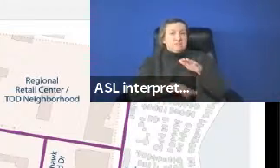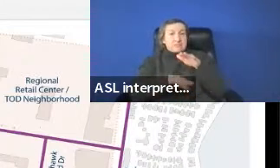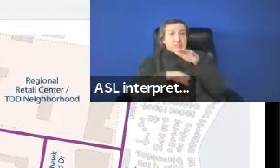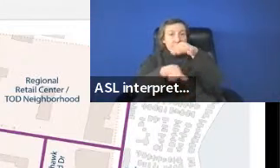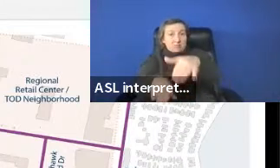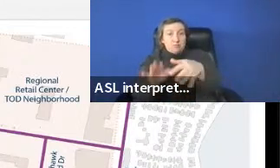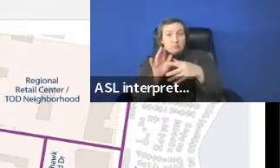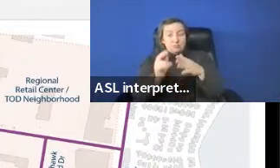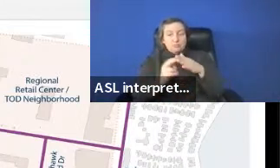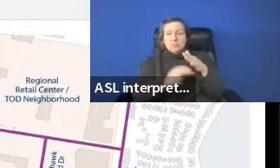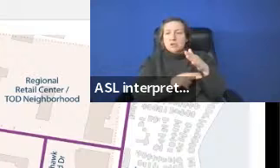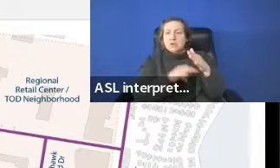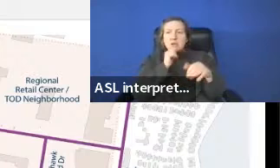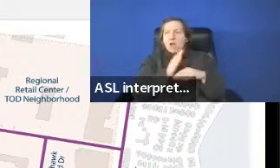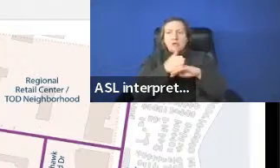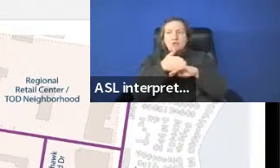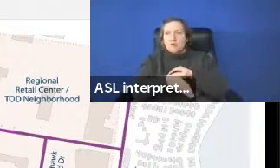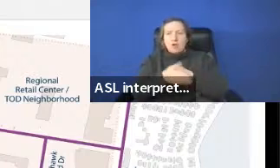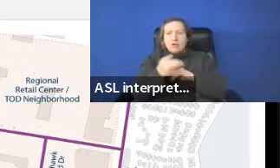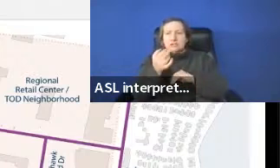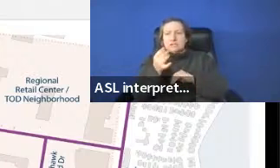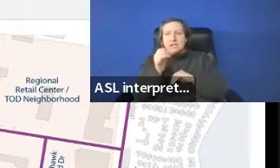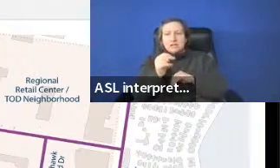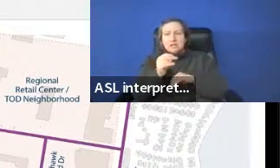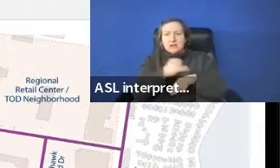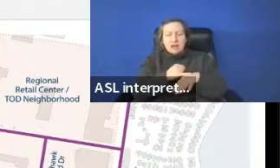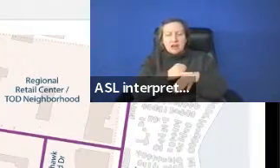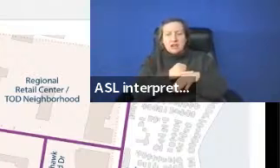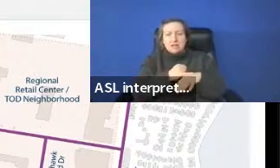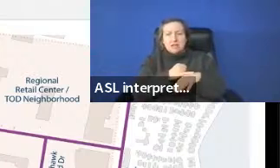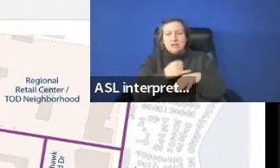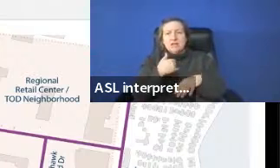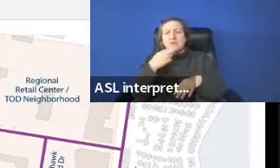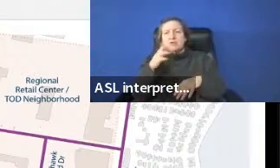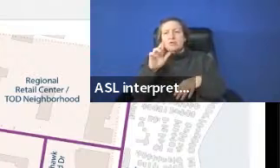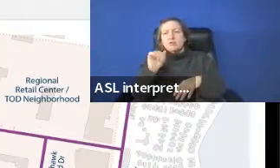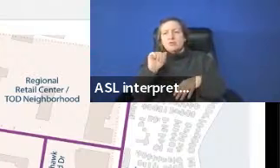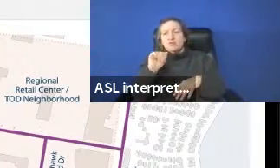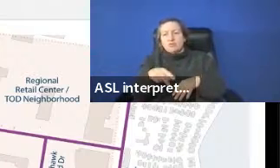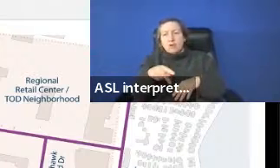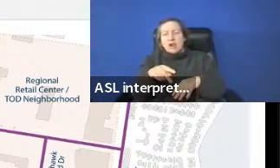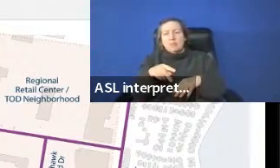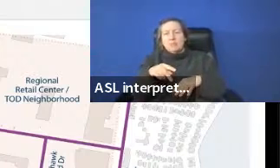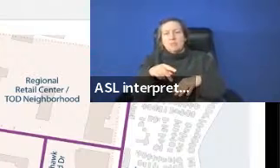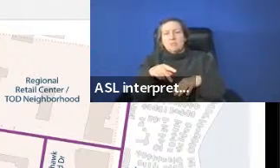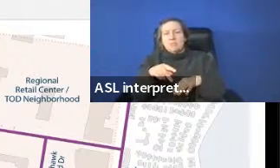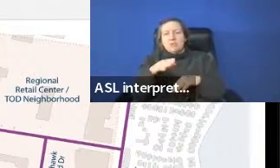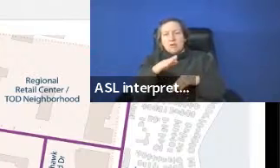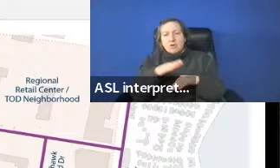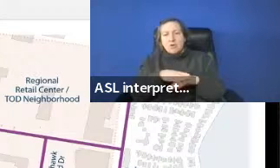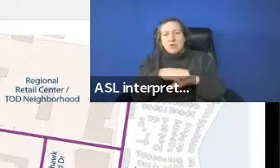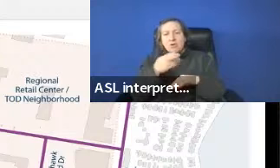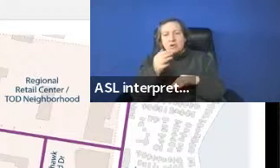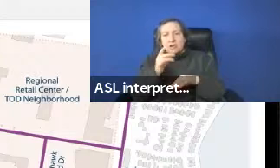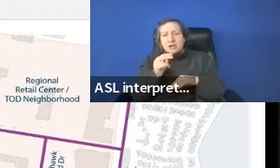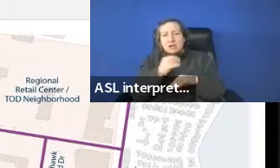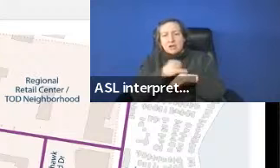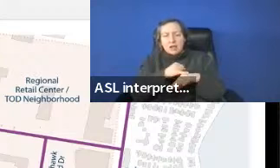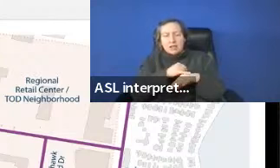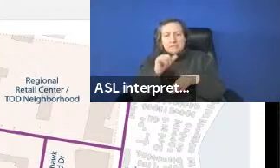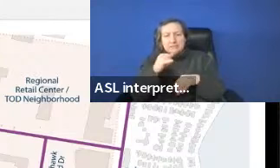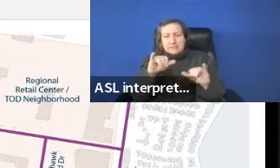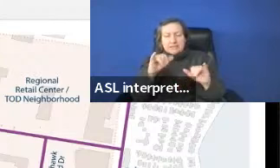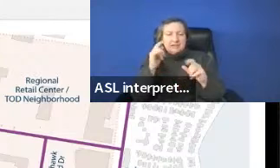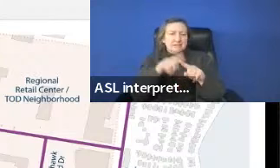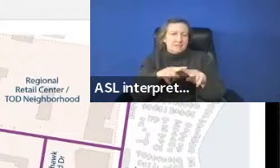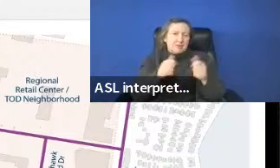go across Hayden Island. I think we get ramps coming off or on Hayden Island still, right? But it also depends on which option.